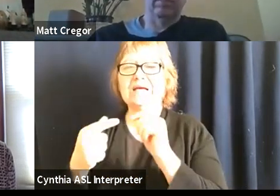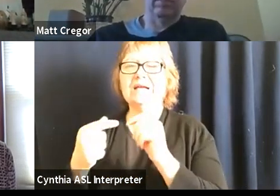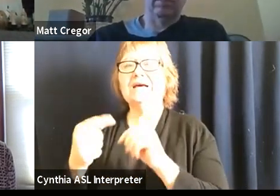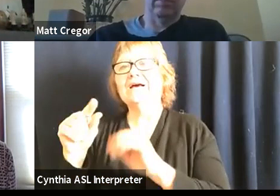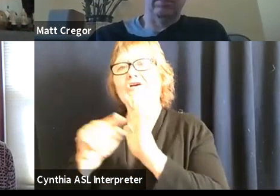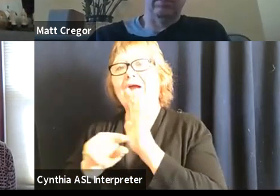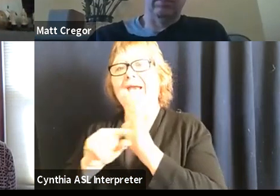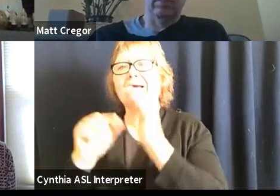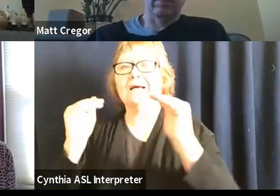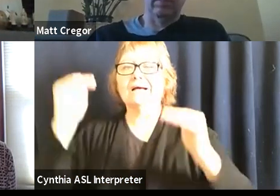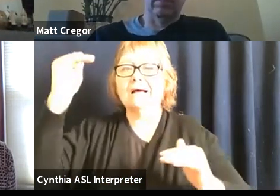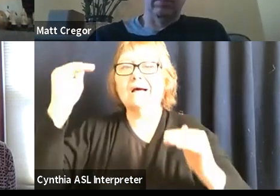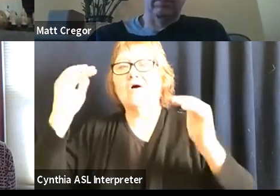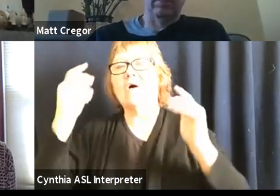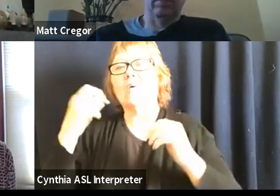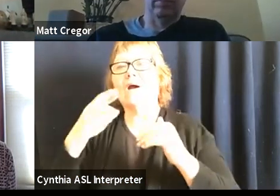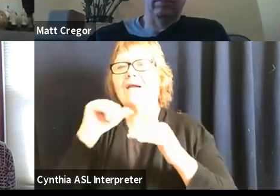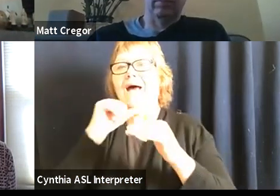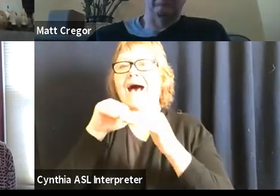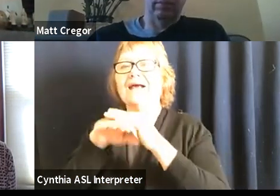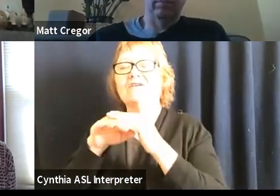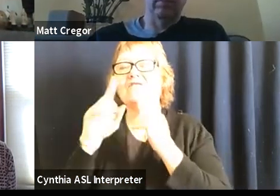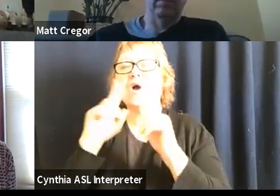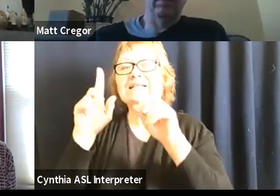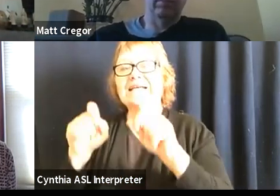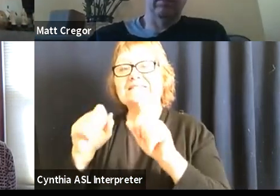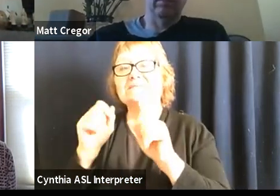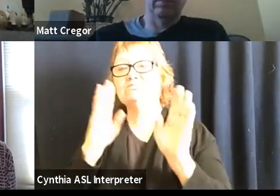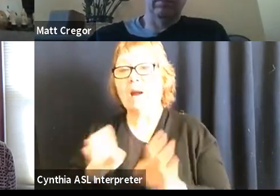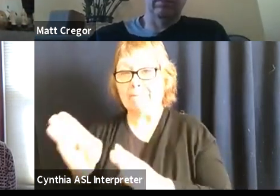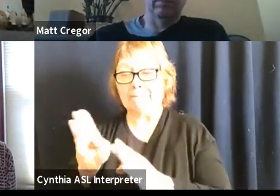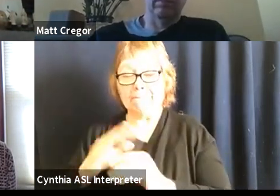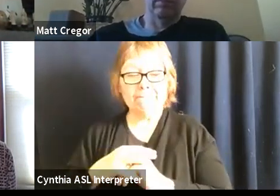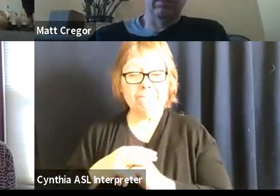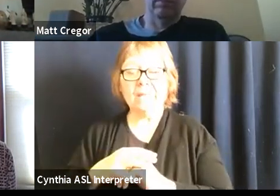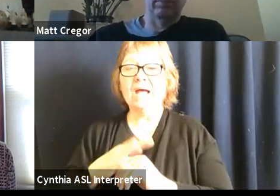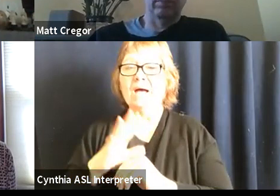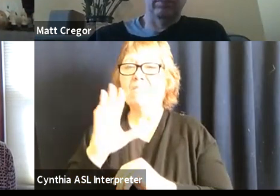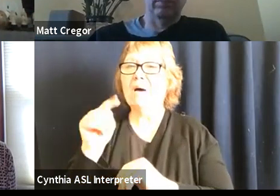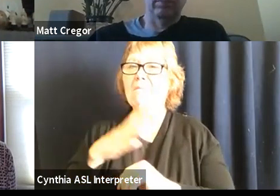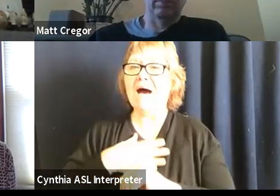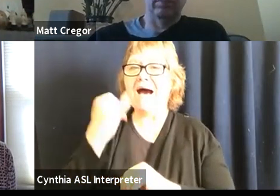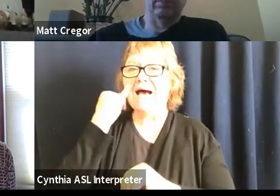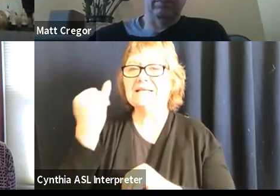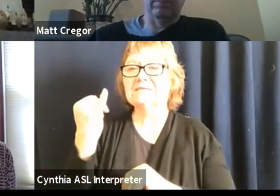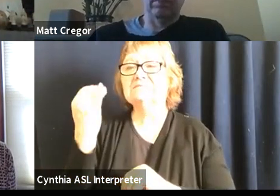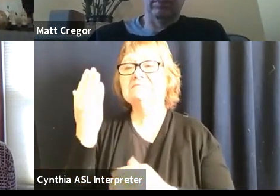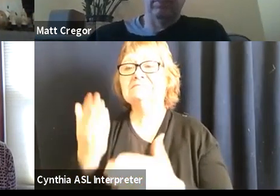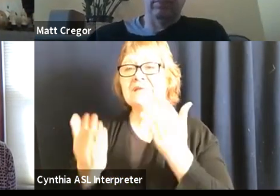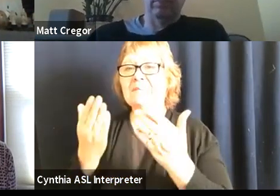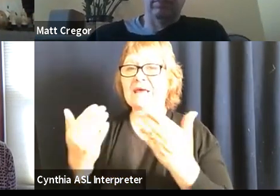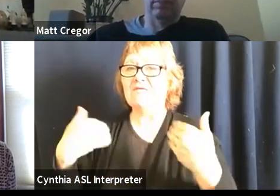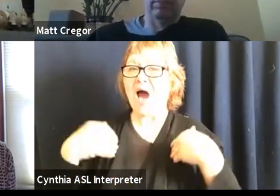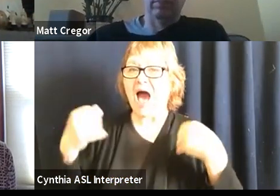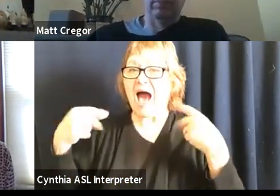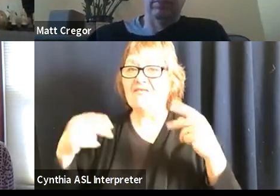could mitigate some of the uneven access to test prep. But my idea is that perhaps once you have the